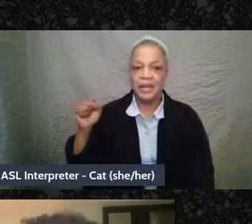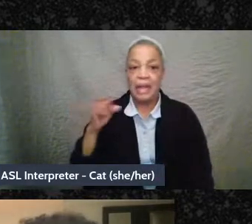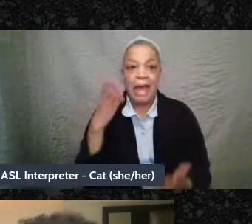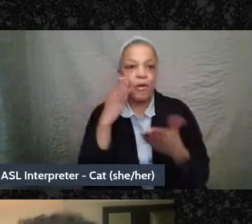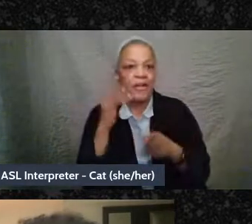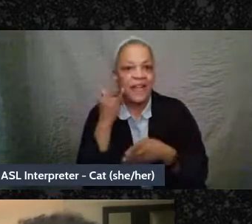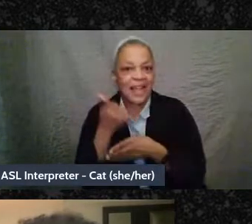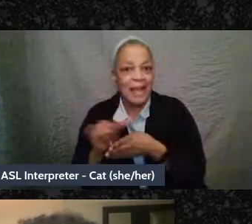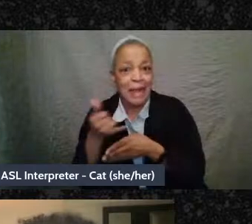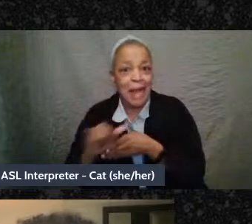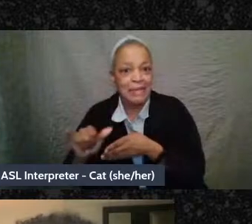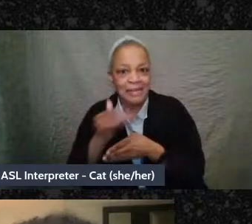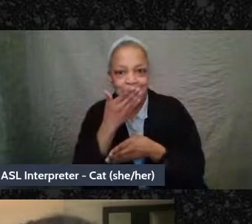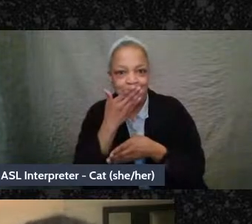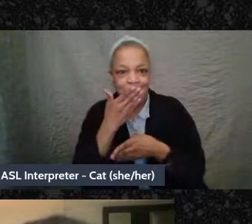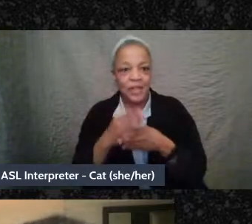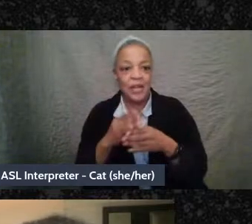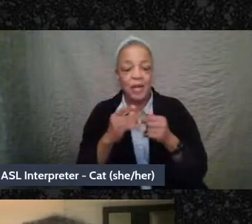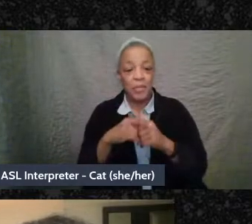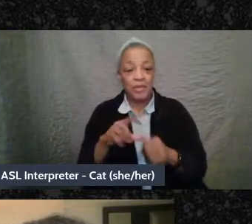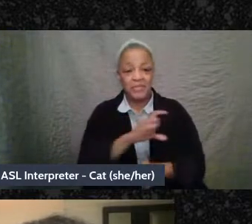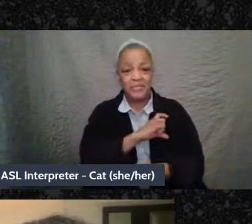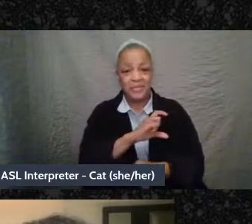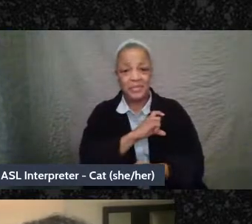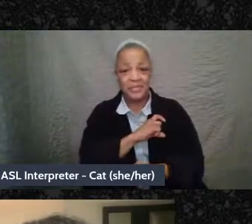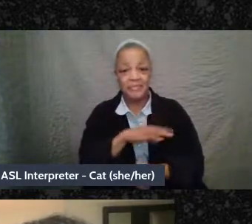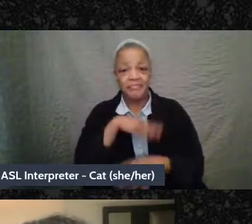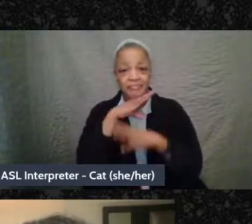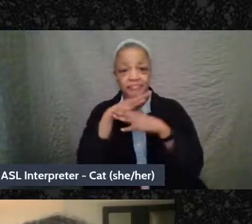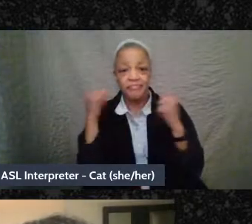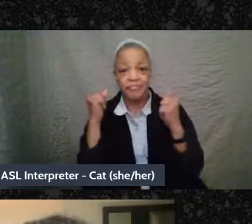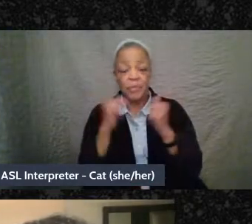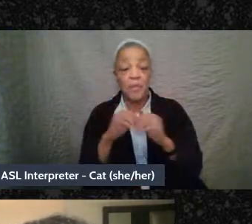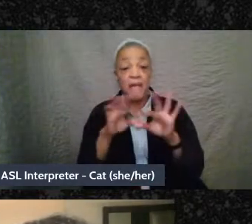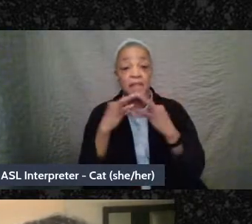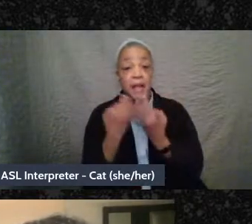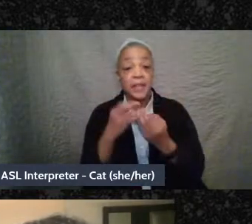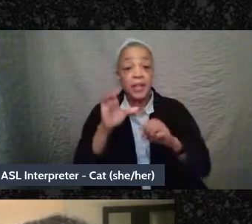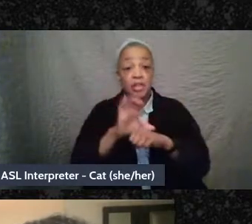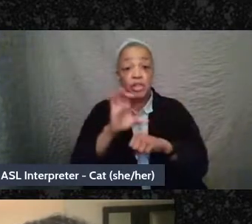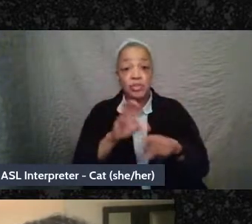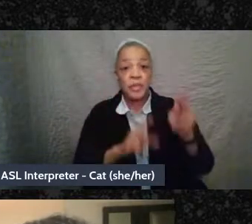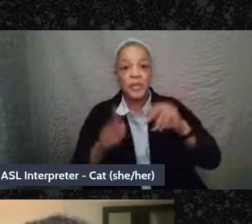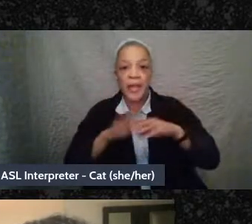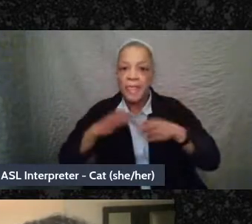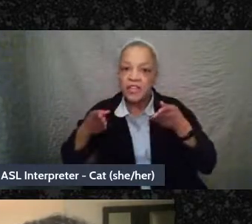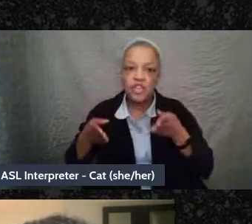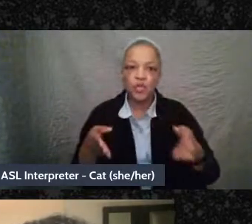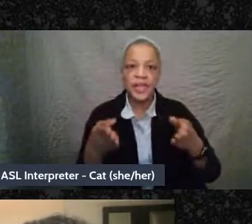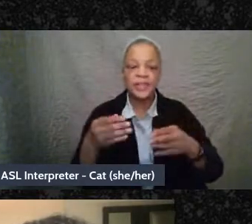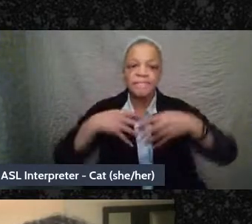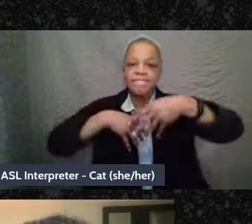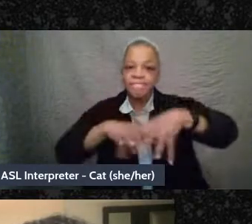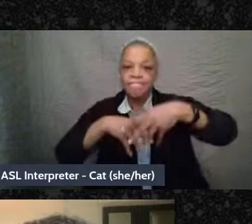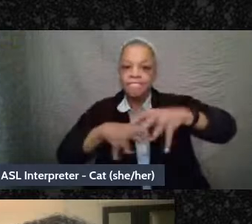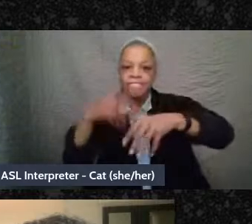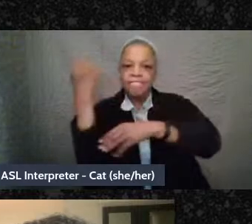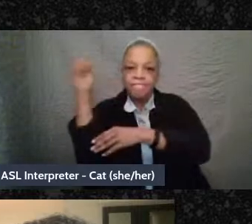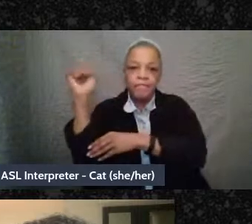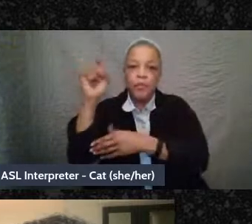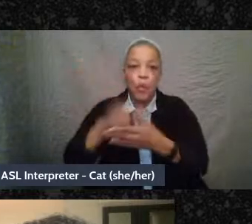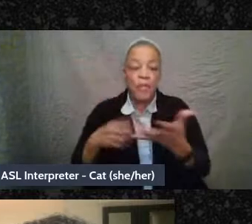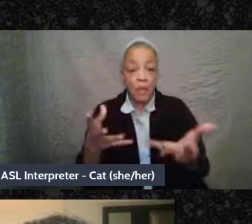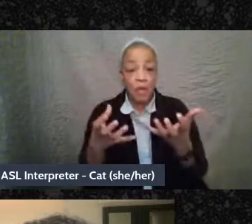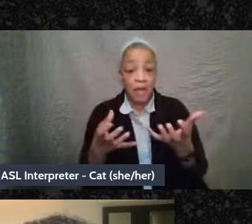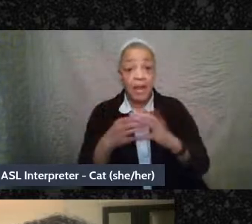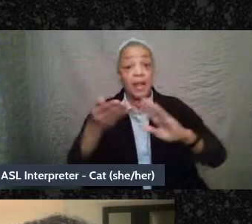ain't fucking with the police. I'm seeing my family and church members in the streets who are really clear about what they want. And I'm also hearing community members